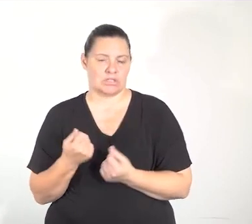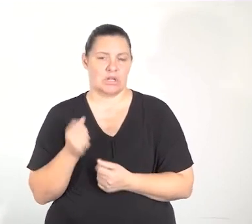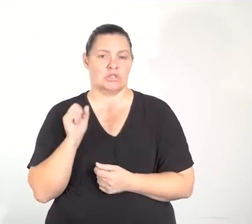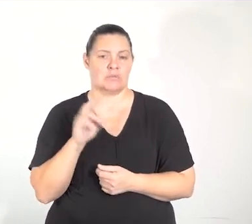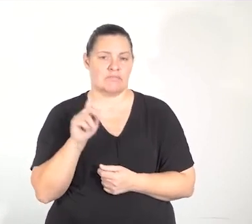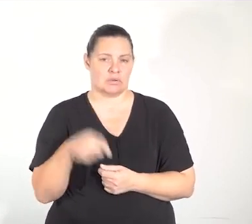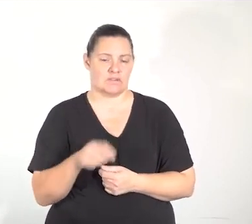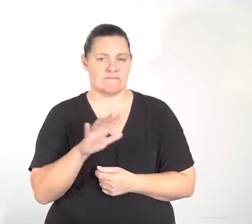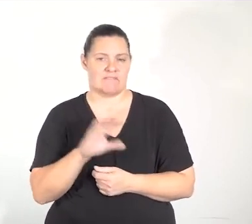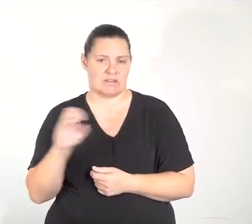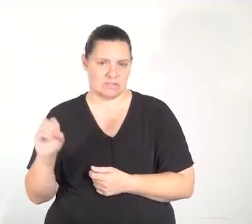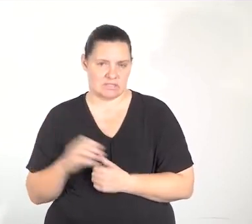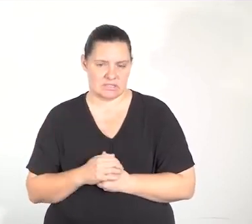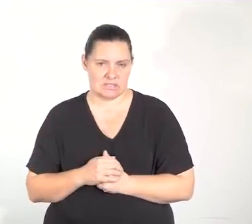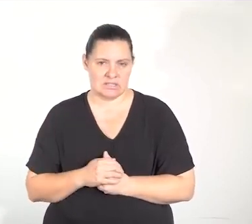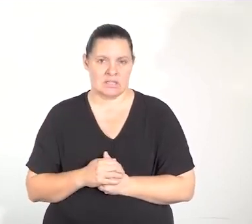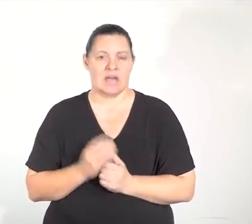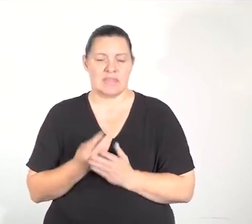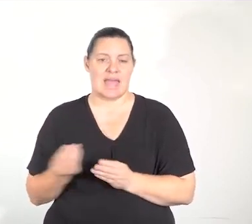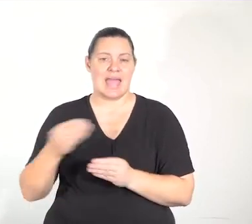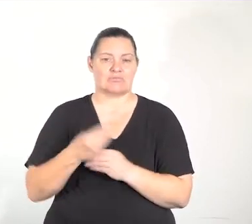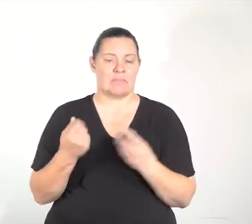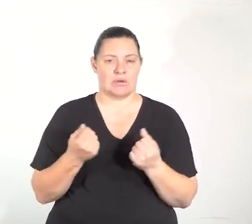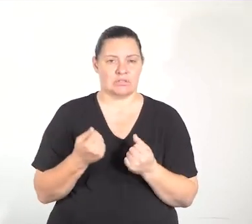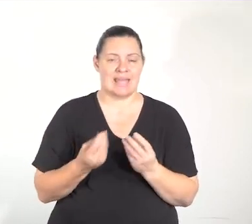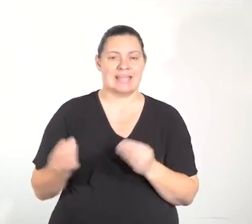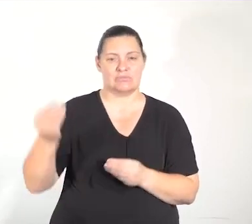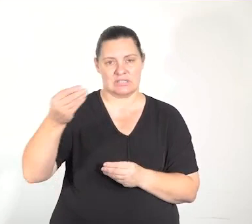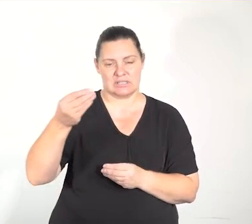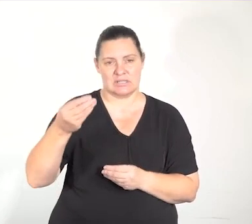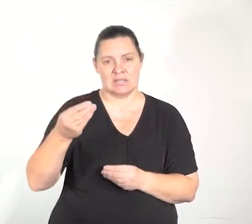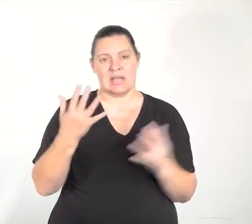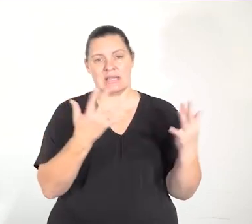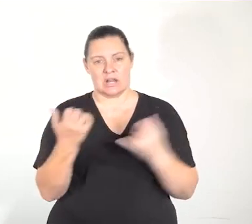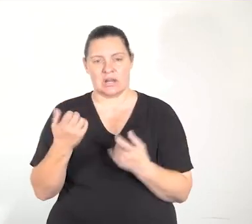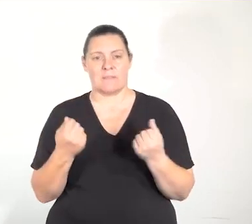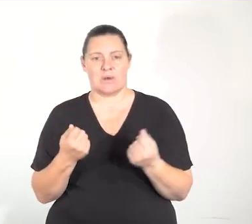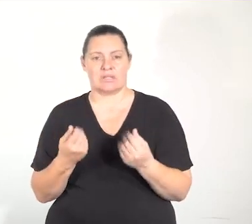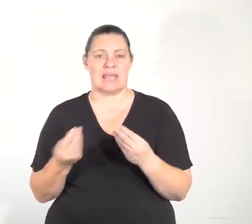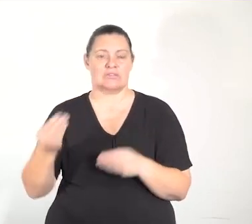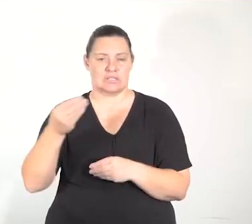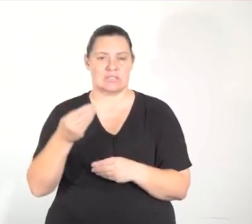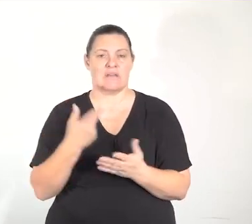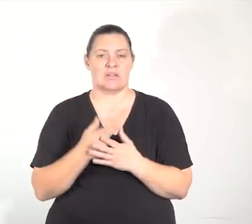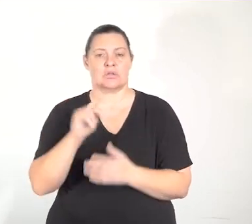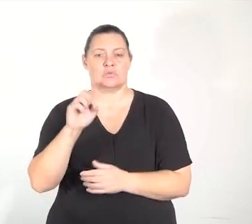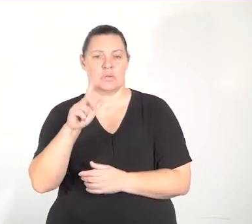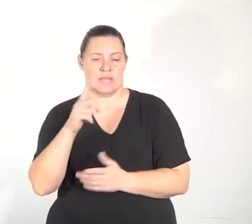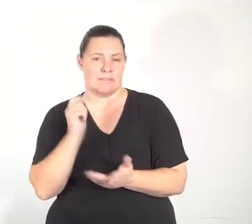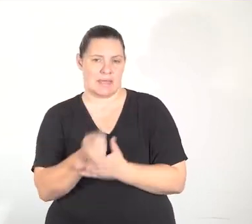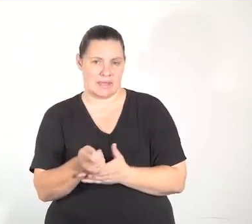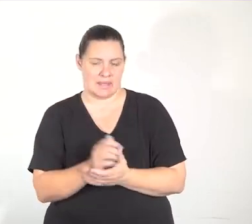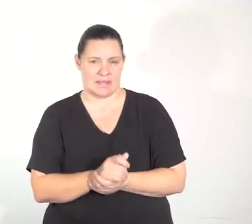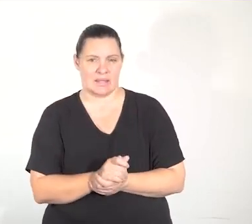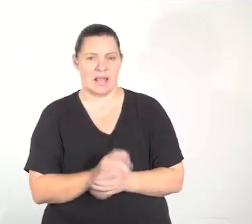costs 12,500 rands. The extra amount is the interest. Calculate the amount of interest that Thuli